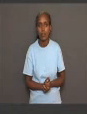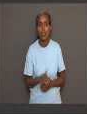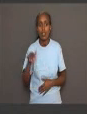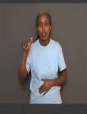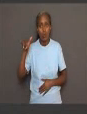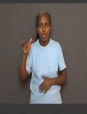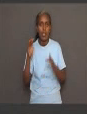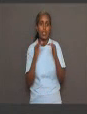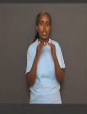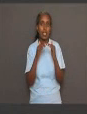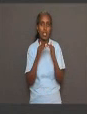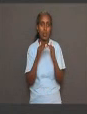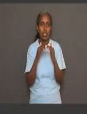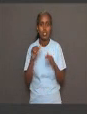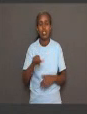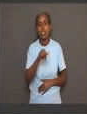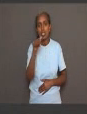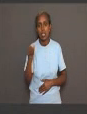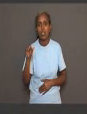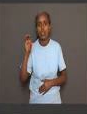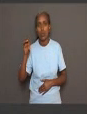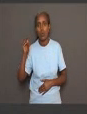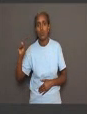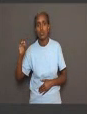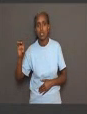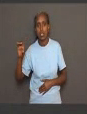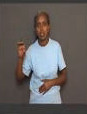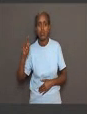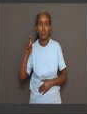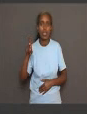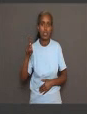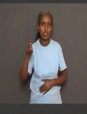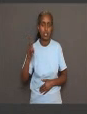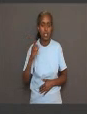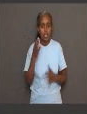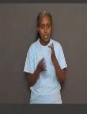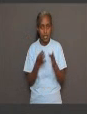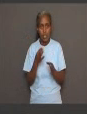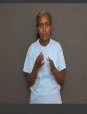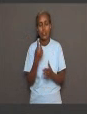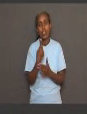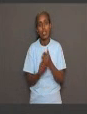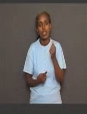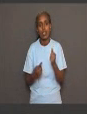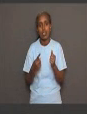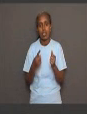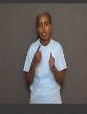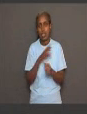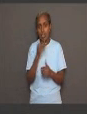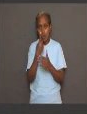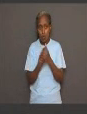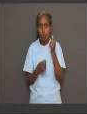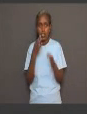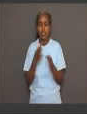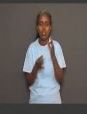Y equals the arccosecant of x if and only if